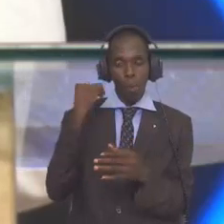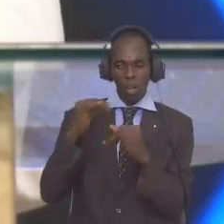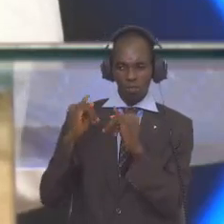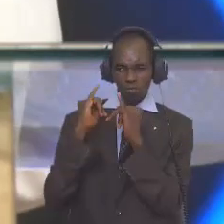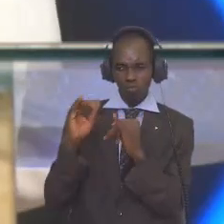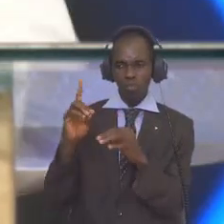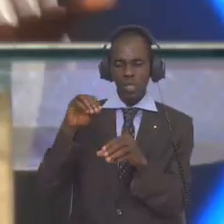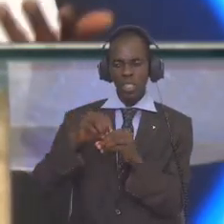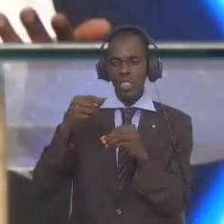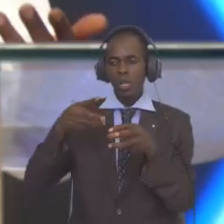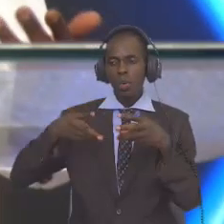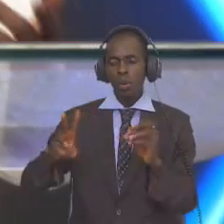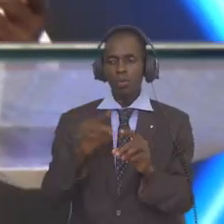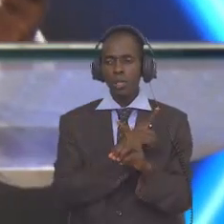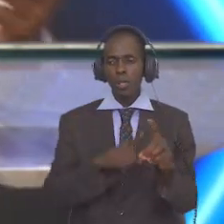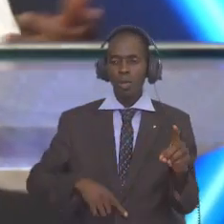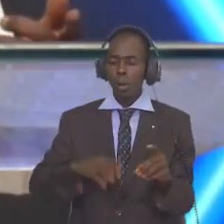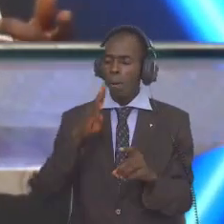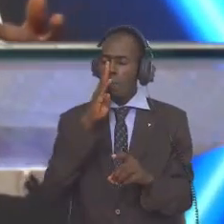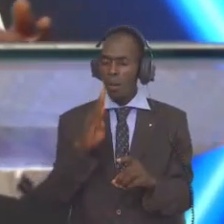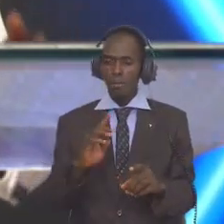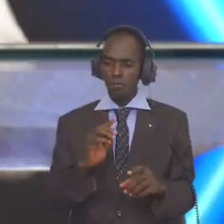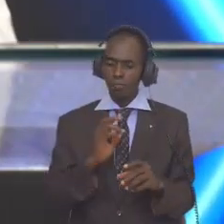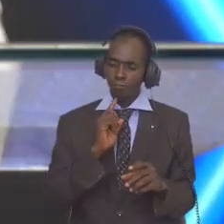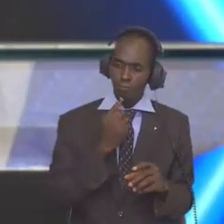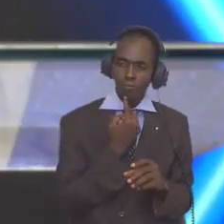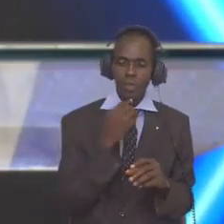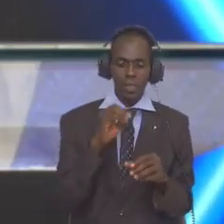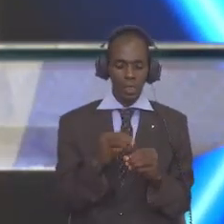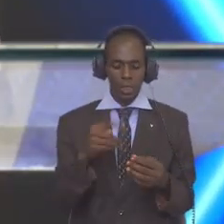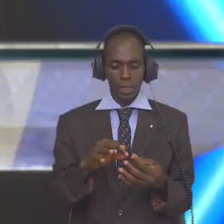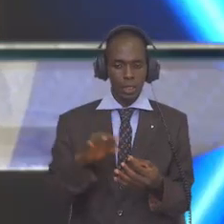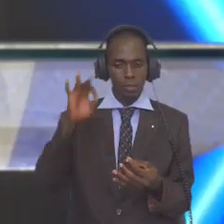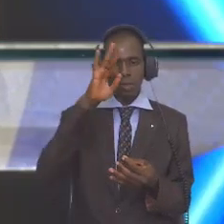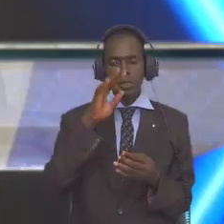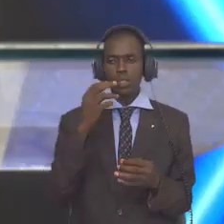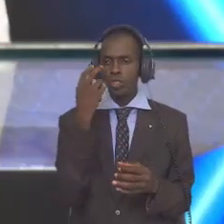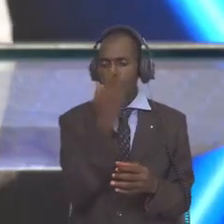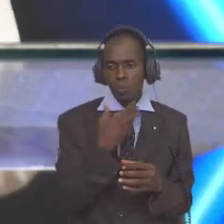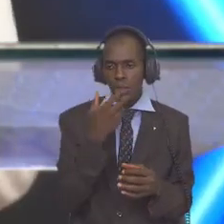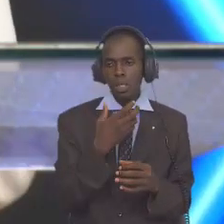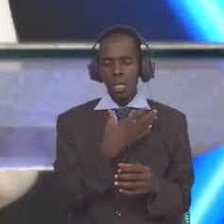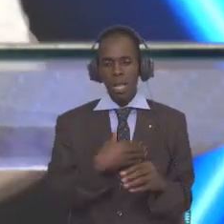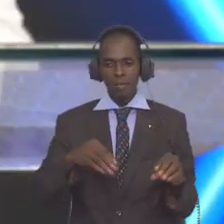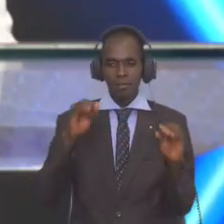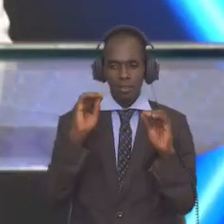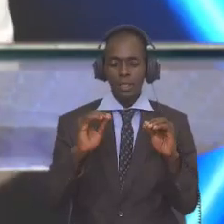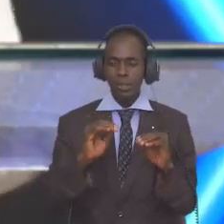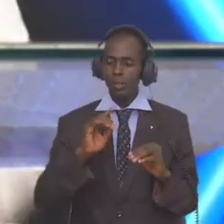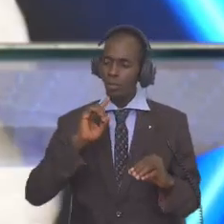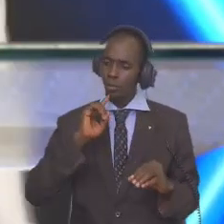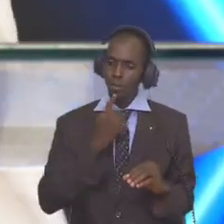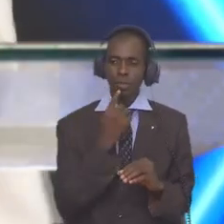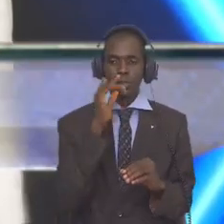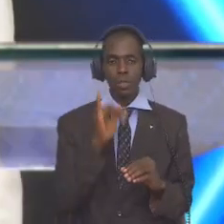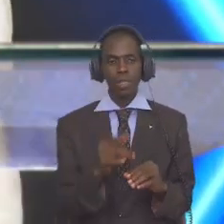the Lord, being fervent in the spirit. He spake and taught diligently the things